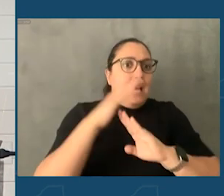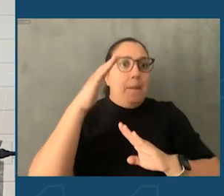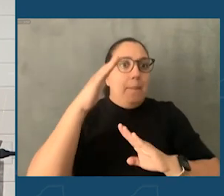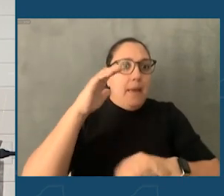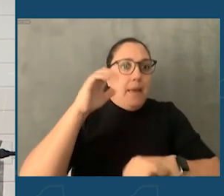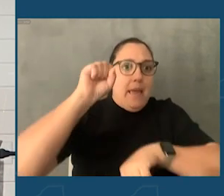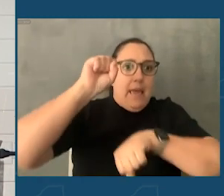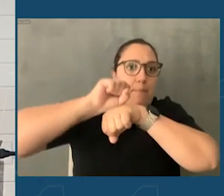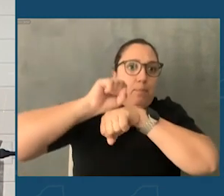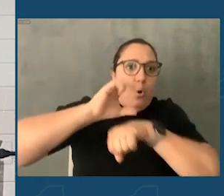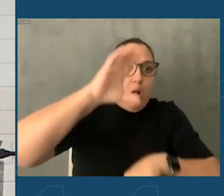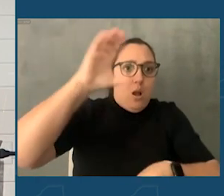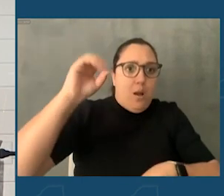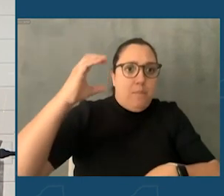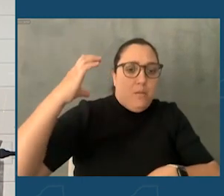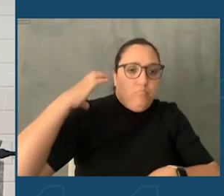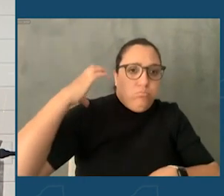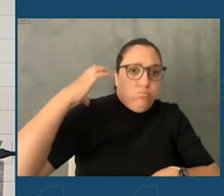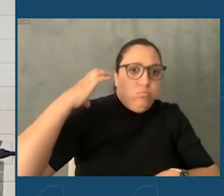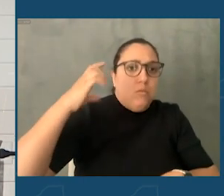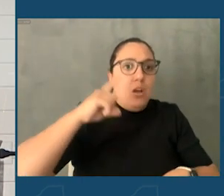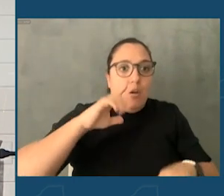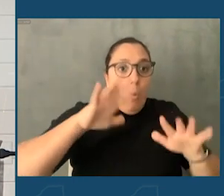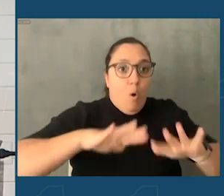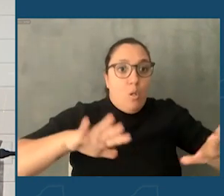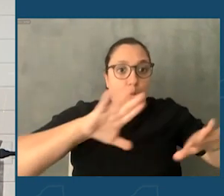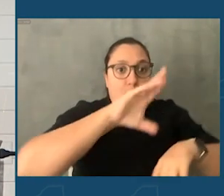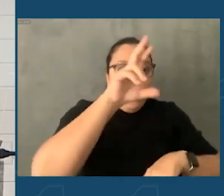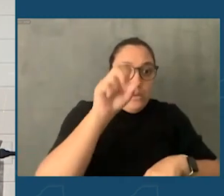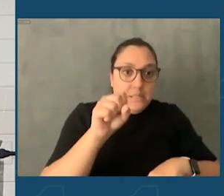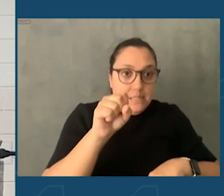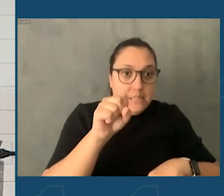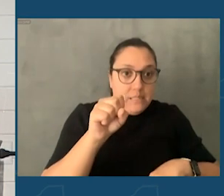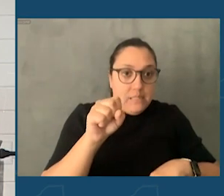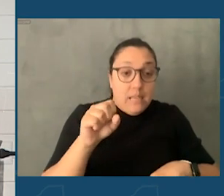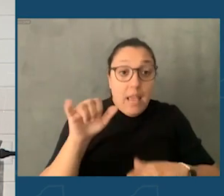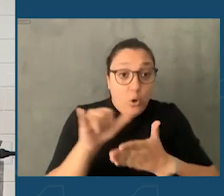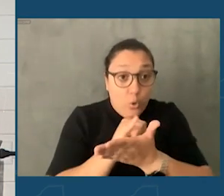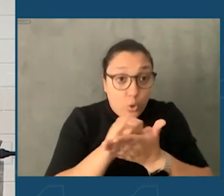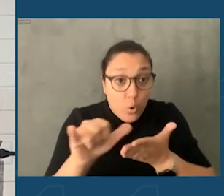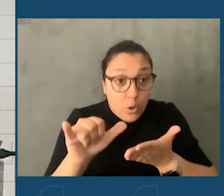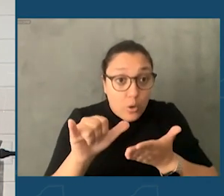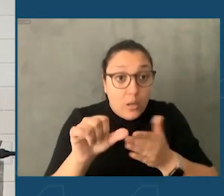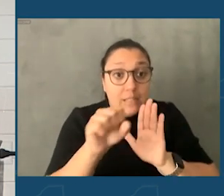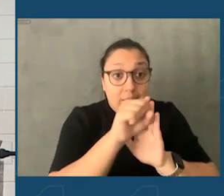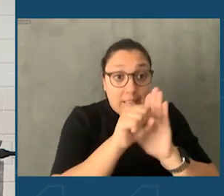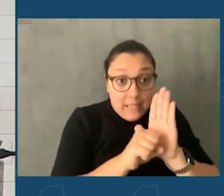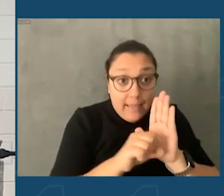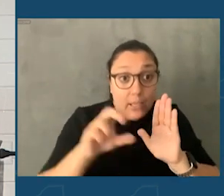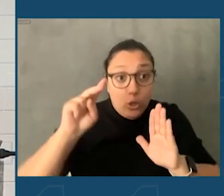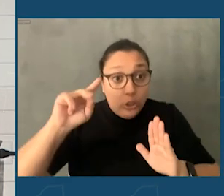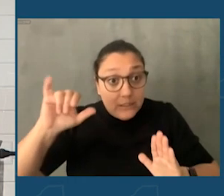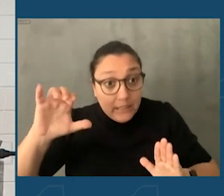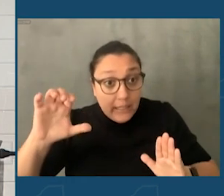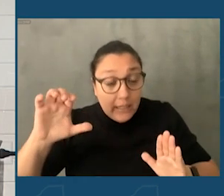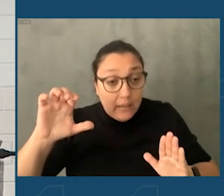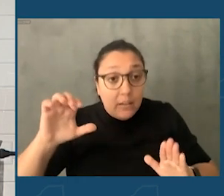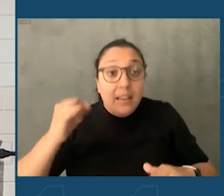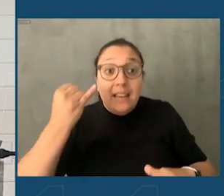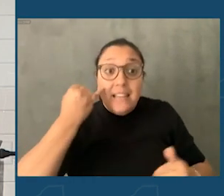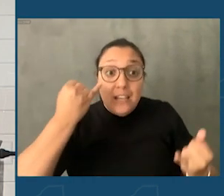true in the state of New York City. The state of New York and in the city of New York. If you look at all the jobs